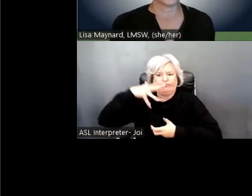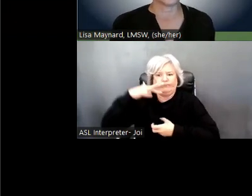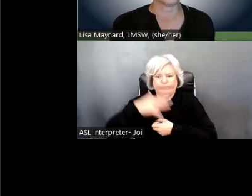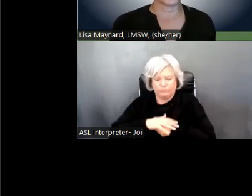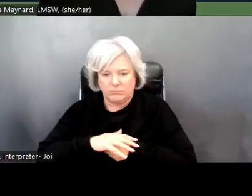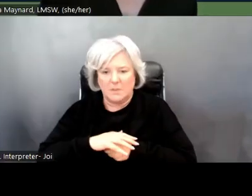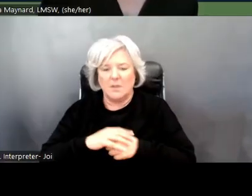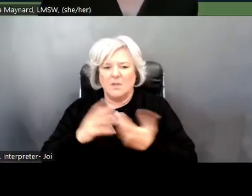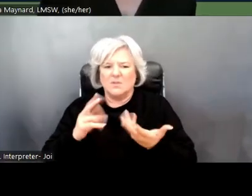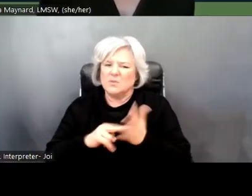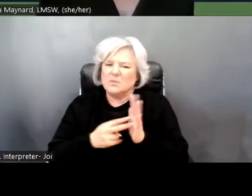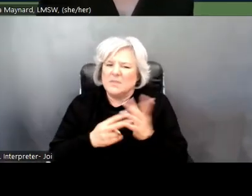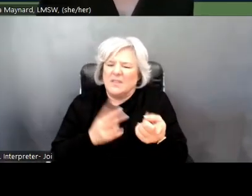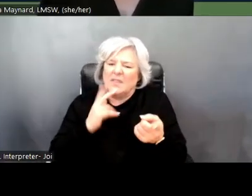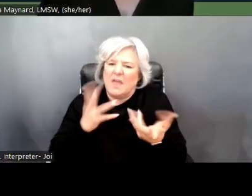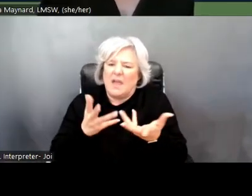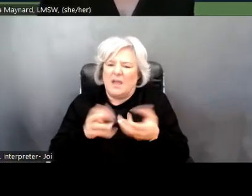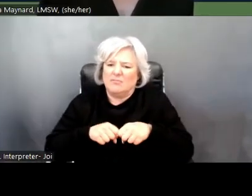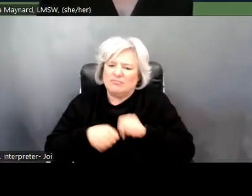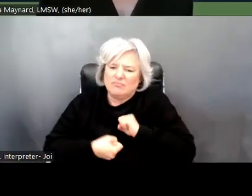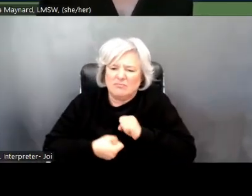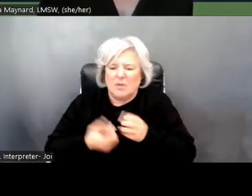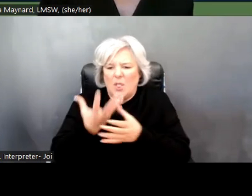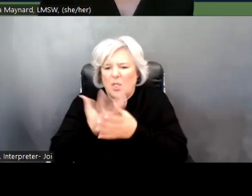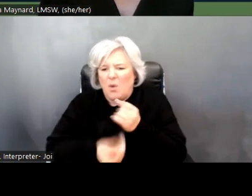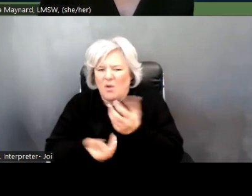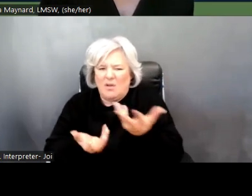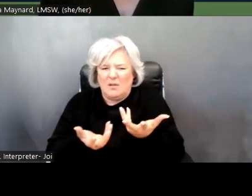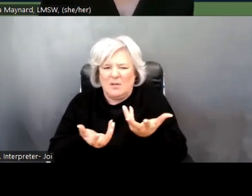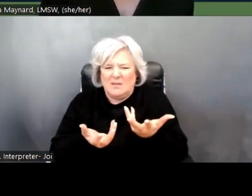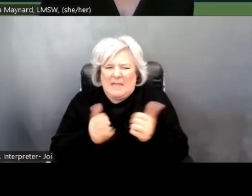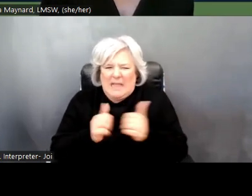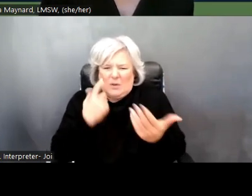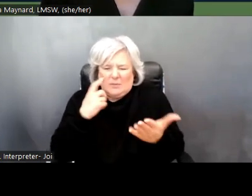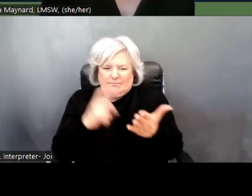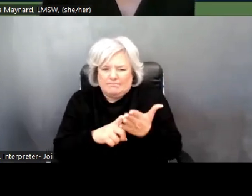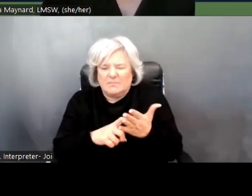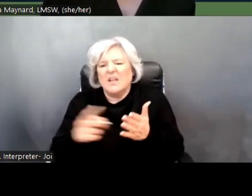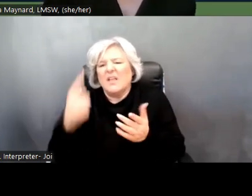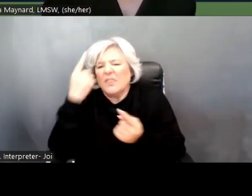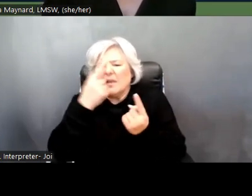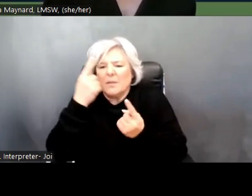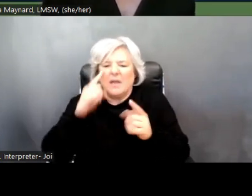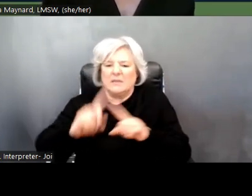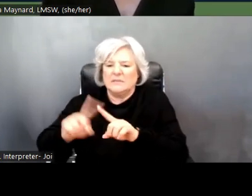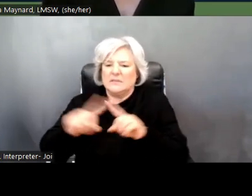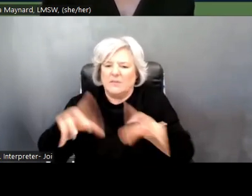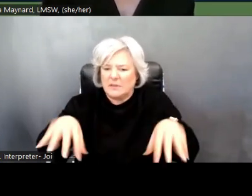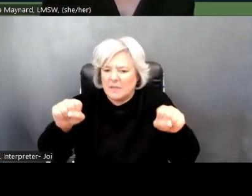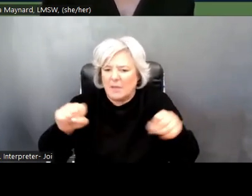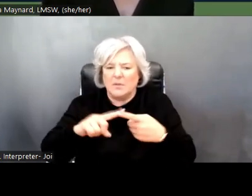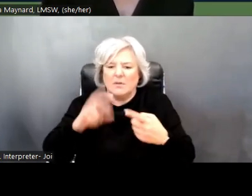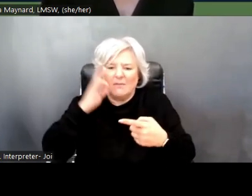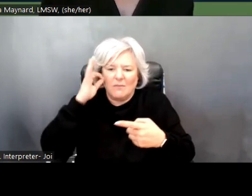loss and acknowledging that loss important? What are some of the losses you can think of in adoption and foster care